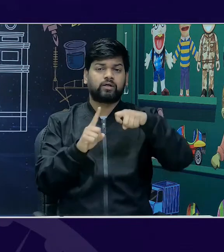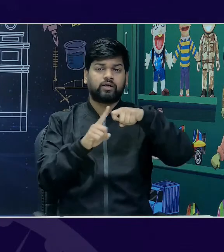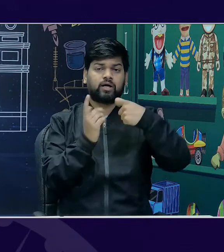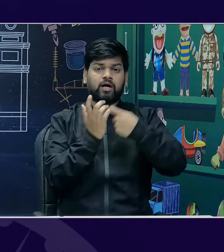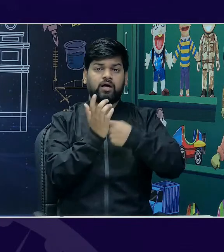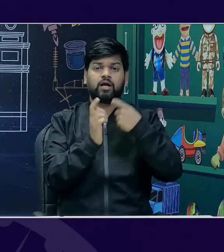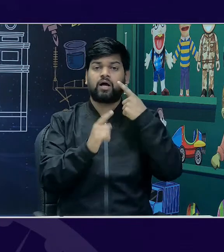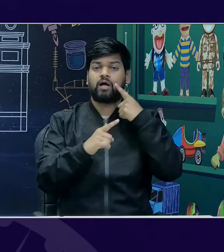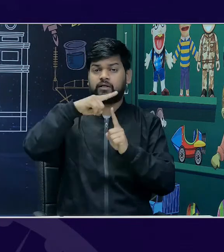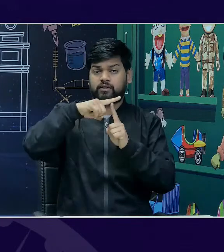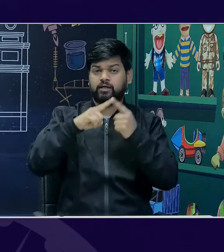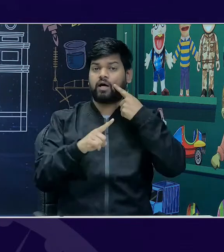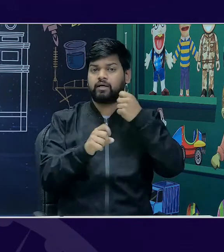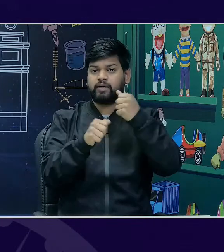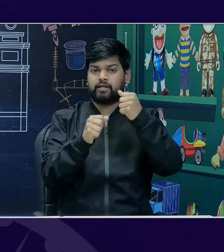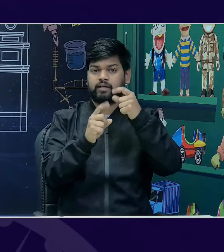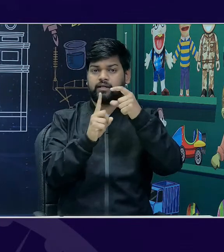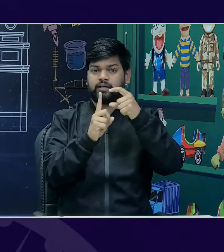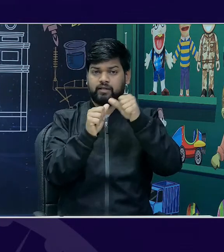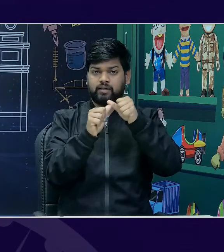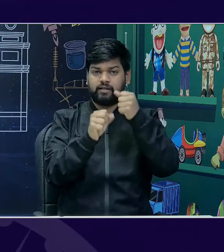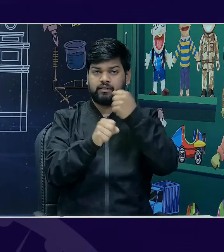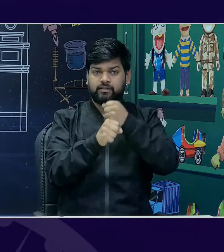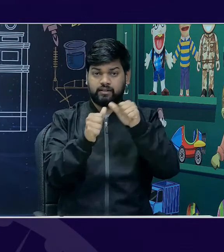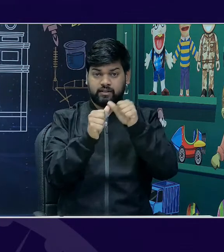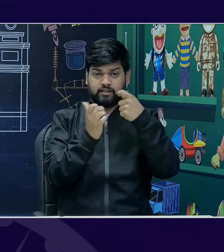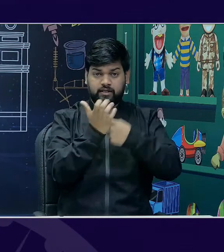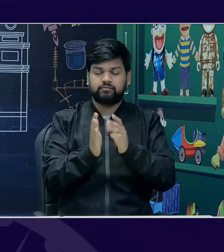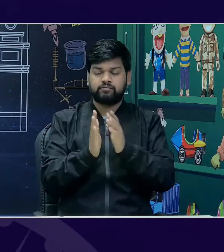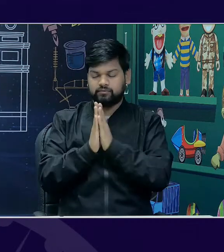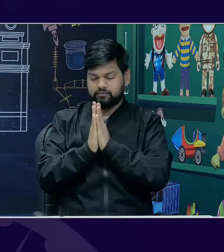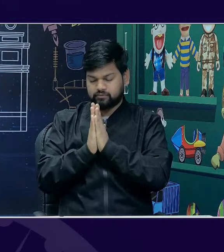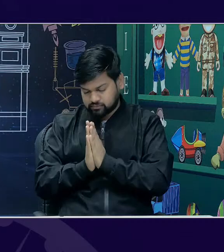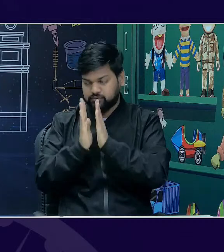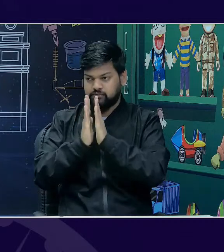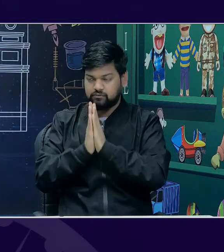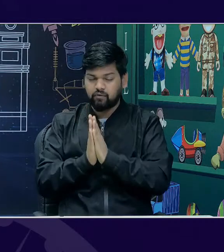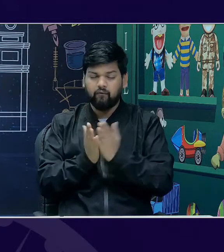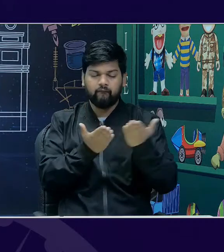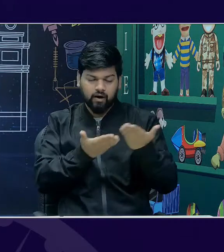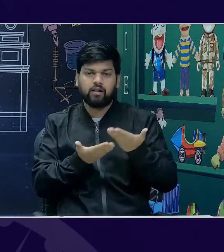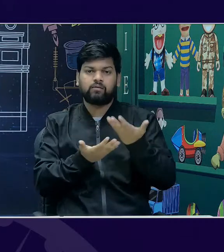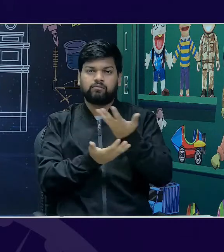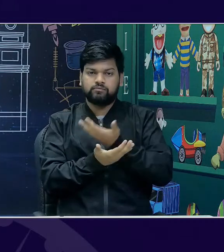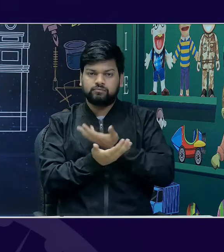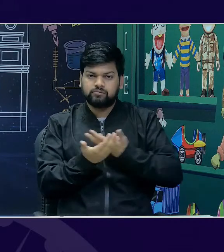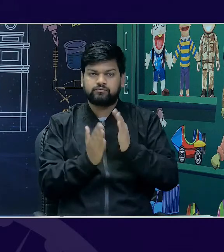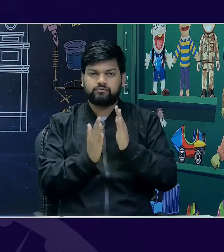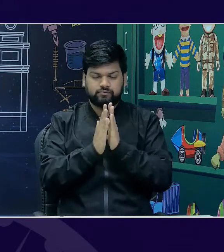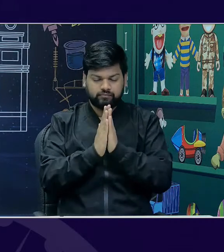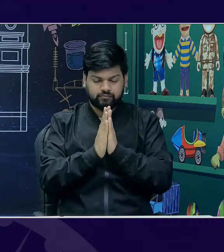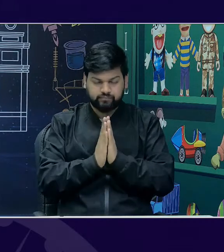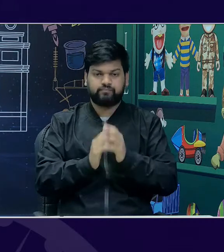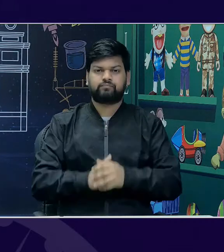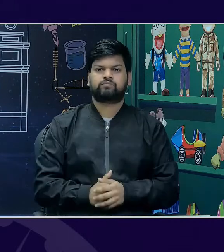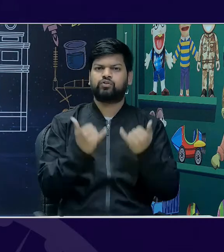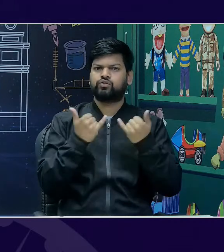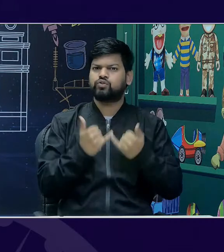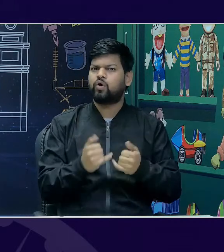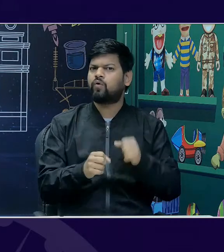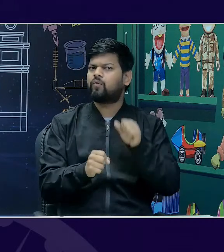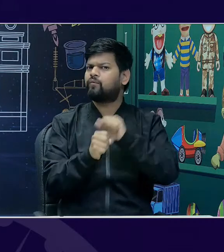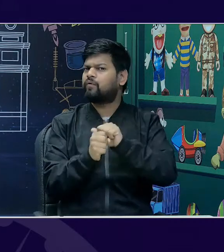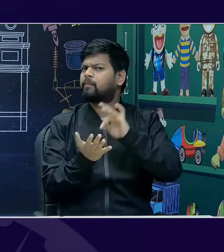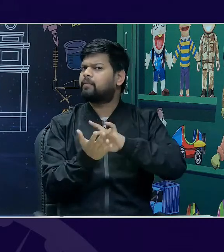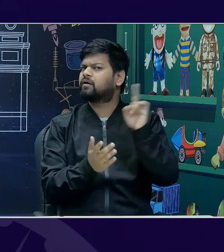ma'am. Namaskar ma'am, good afternoon. Namaste. We welcome you in the conversation. Ma'am is currently serving as an assistant